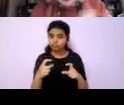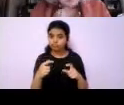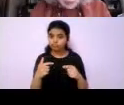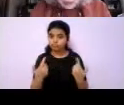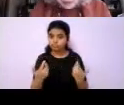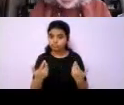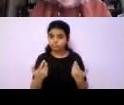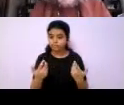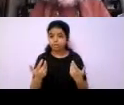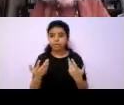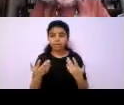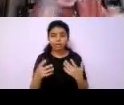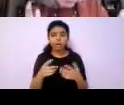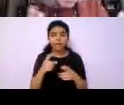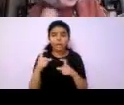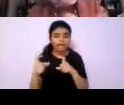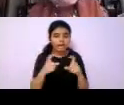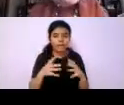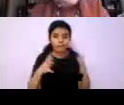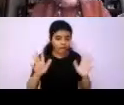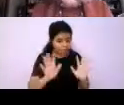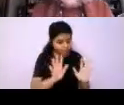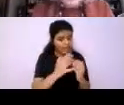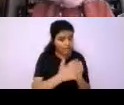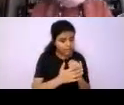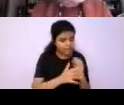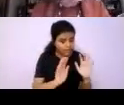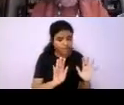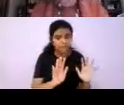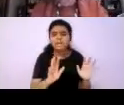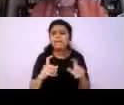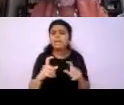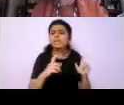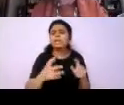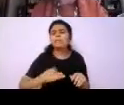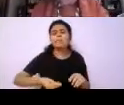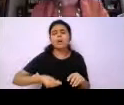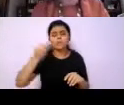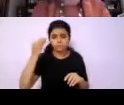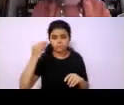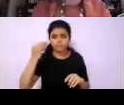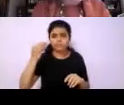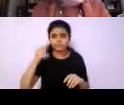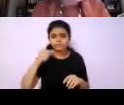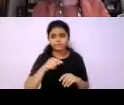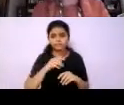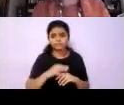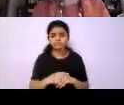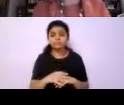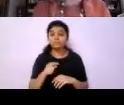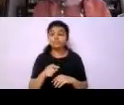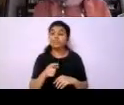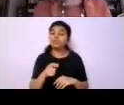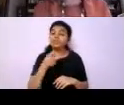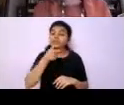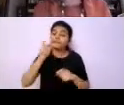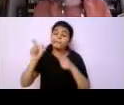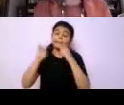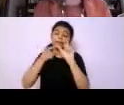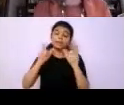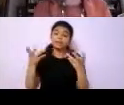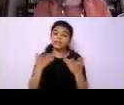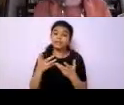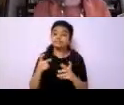too much, must have heard that expression many times, they are complaining that the benefit the